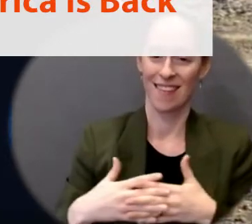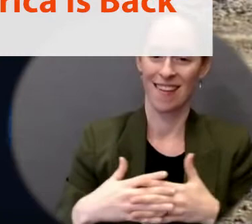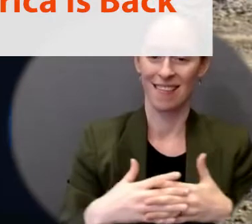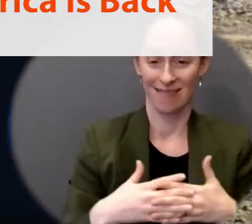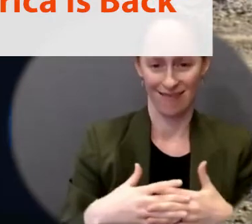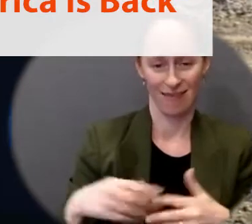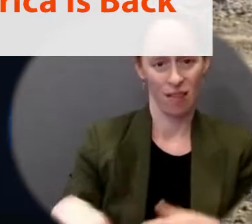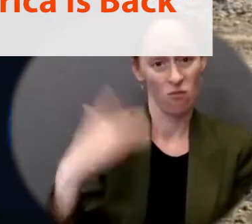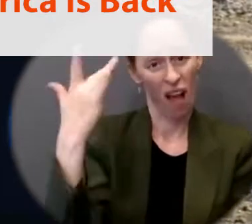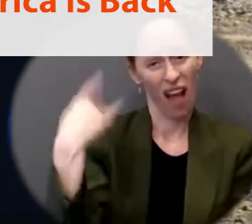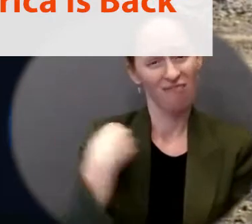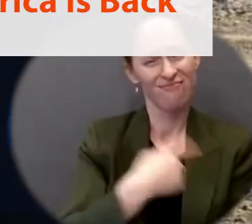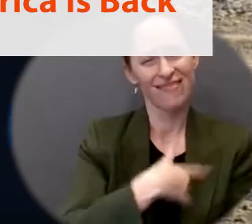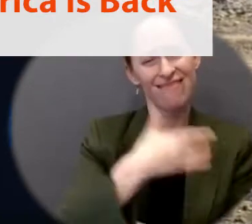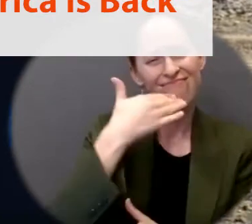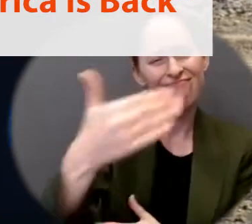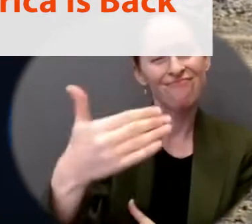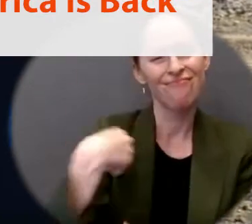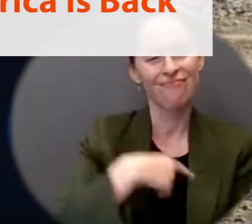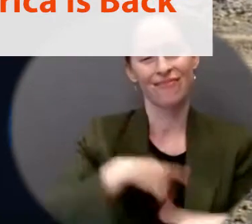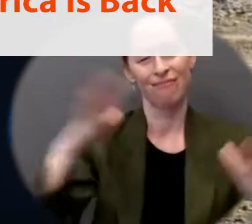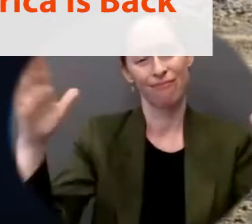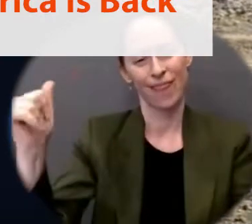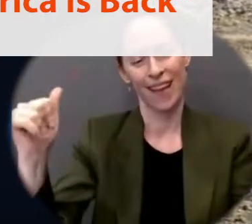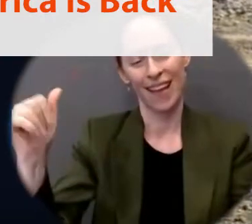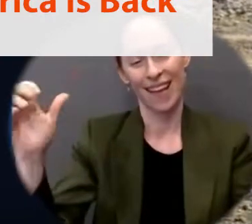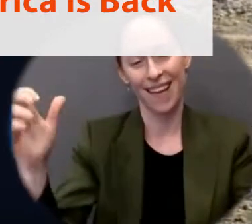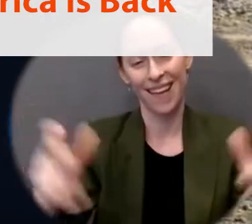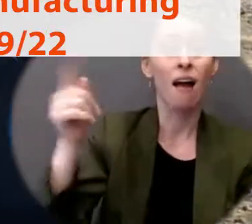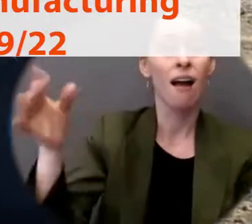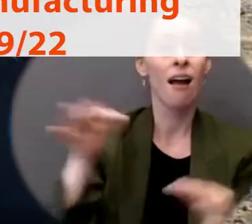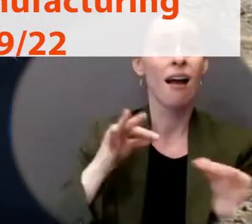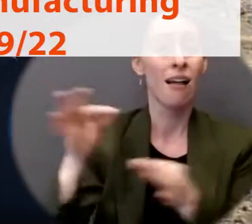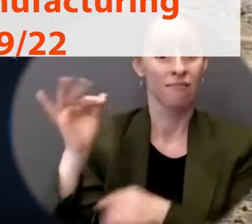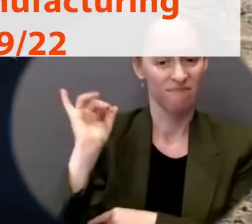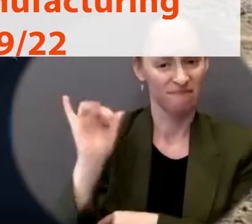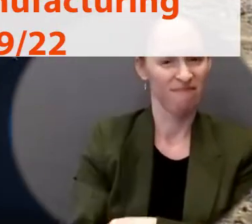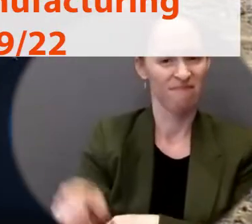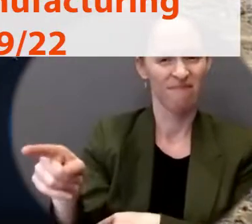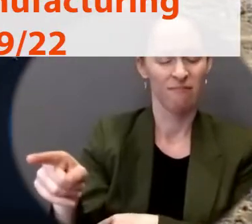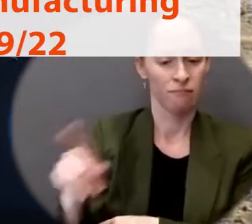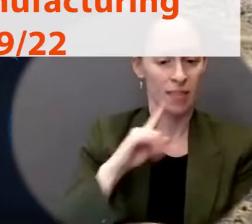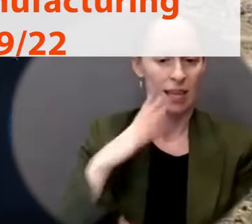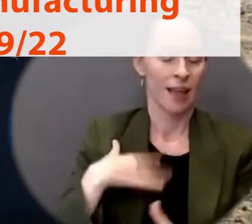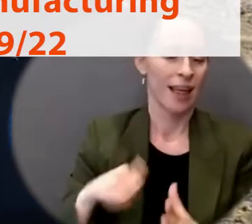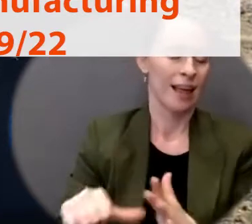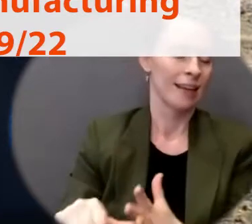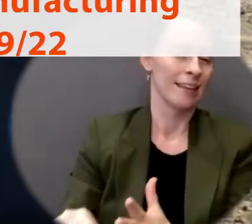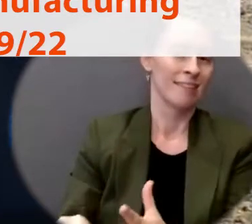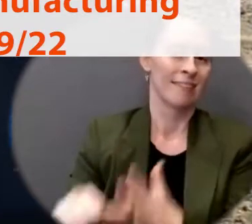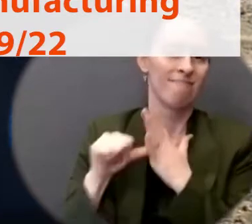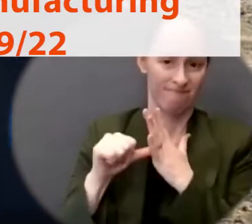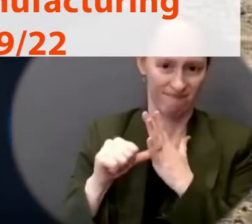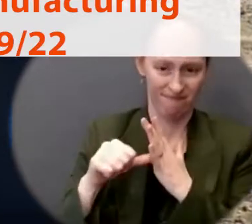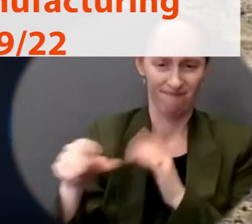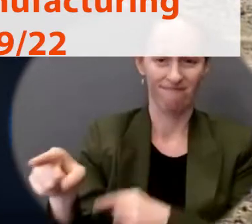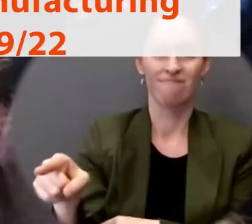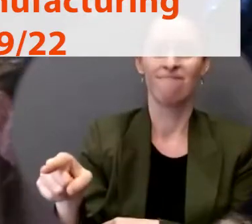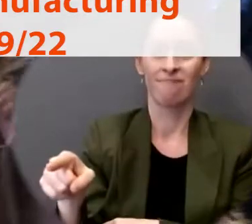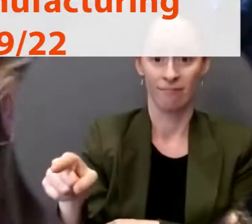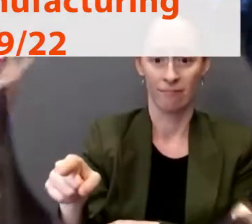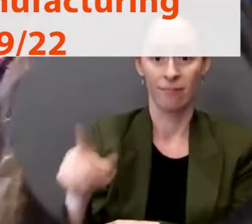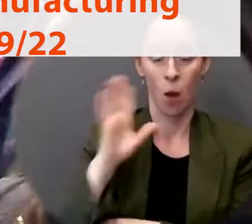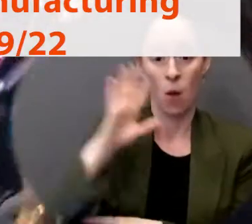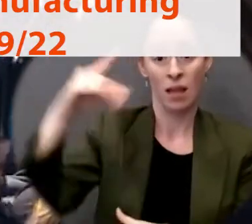see America's back and America's leading the way. Correct me if I'm wrong, Pat, but I was impressed. You're going to dig